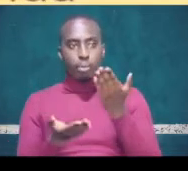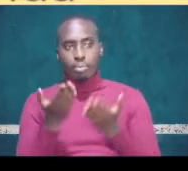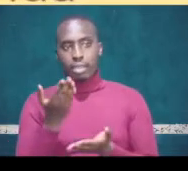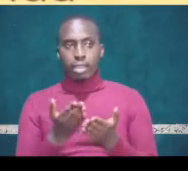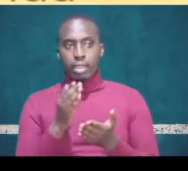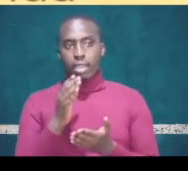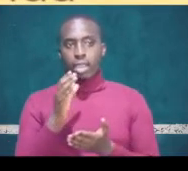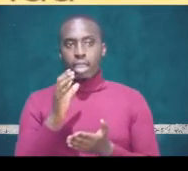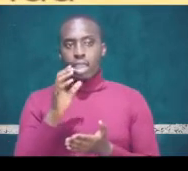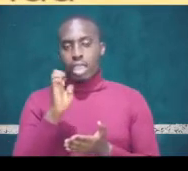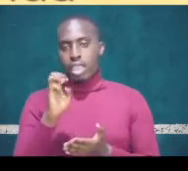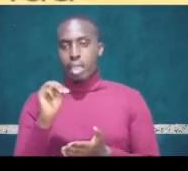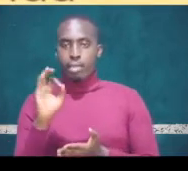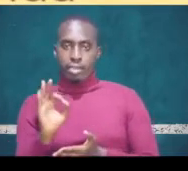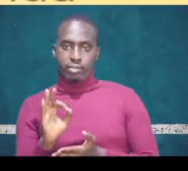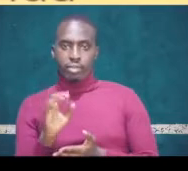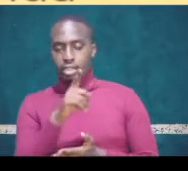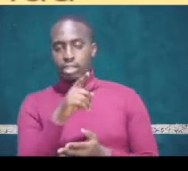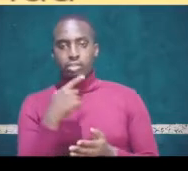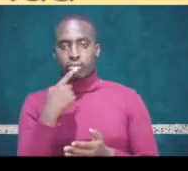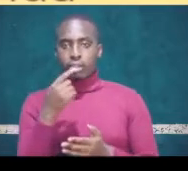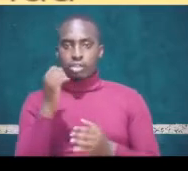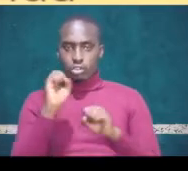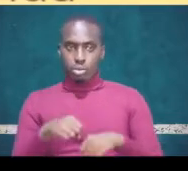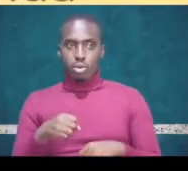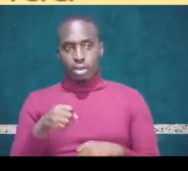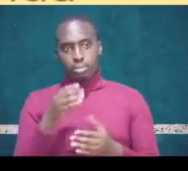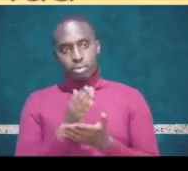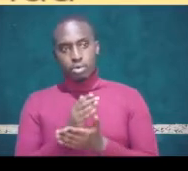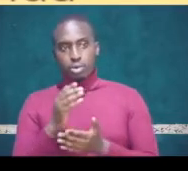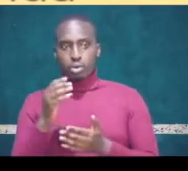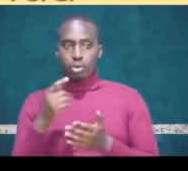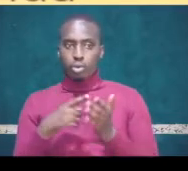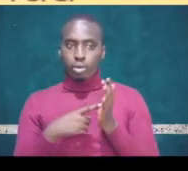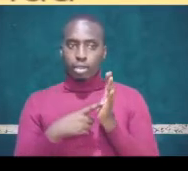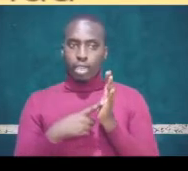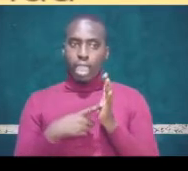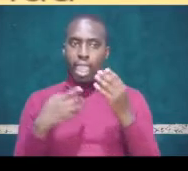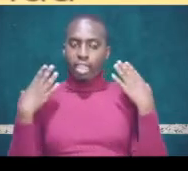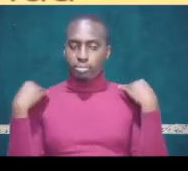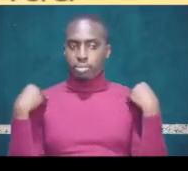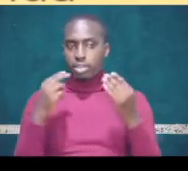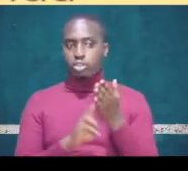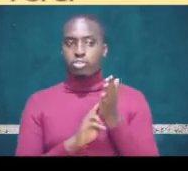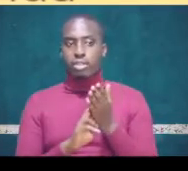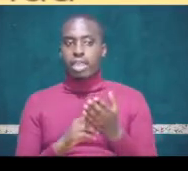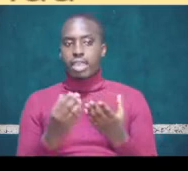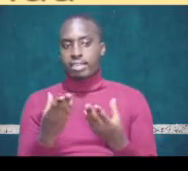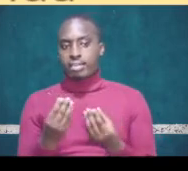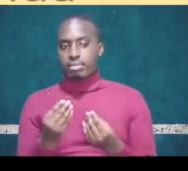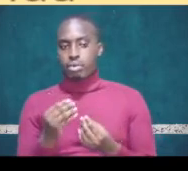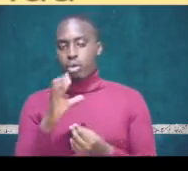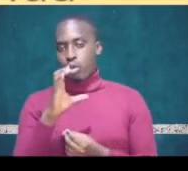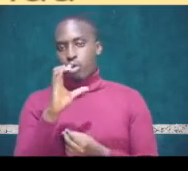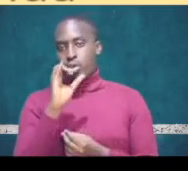electromotive forces. So by the end of this lesson, you should be able to perform an experiment using a simple potentiometer